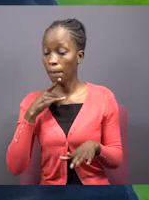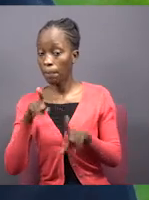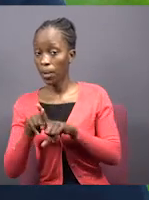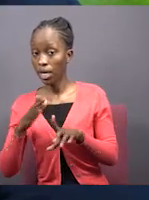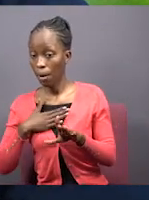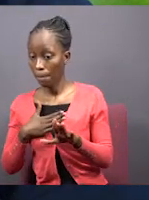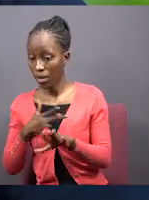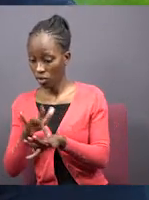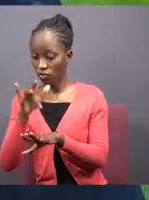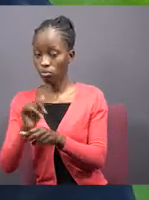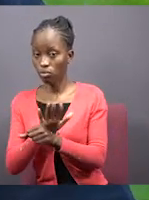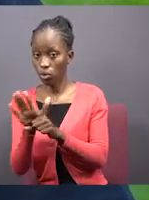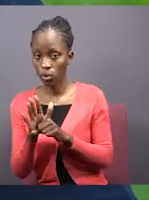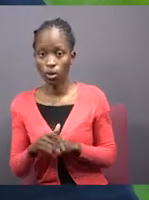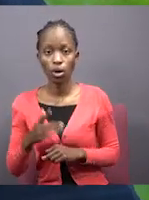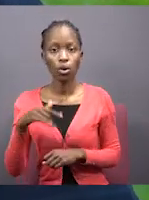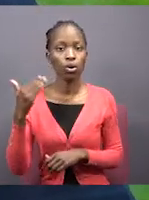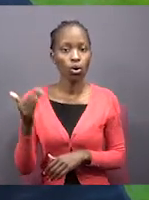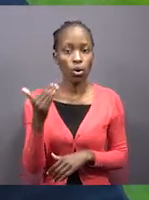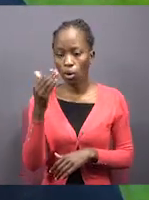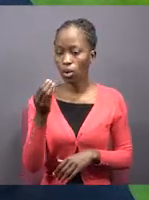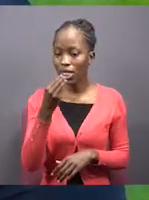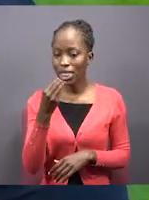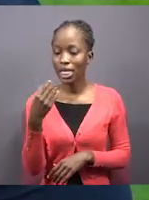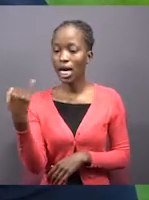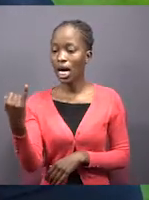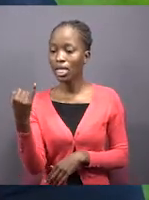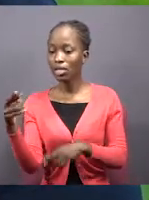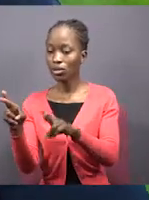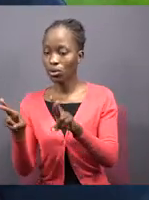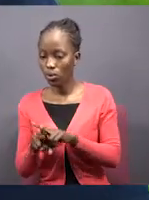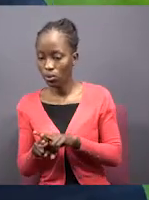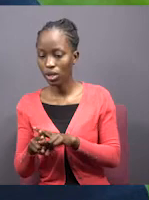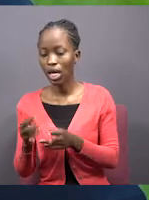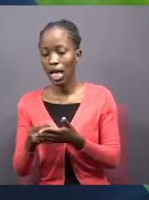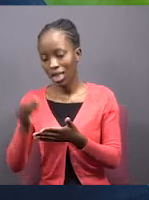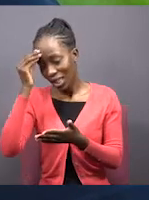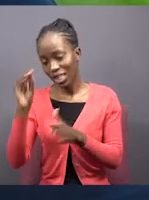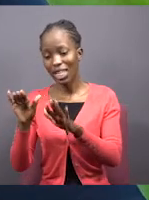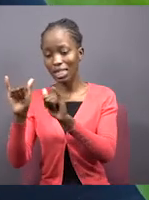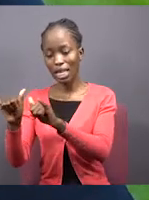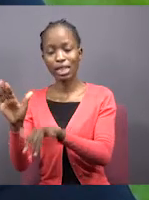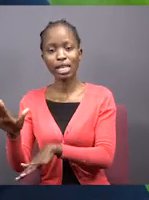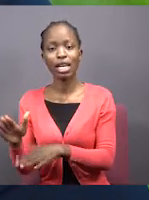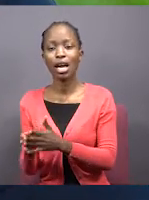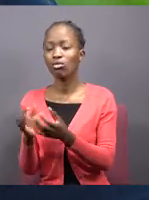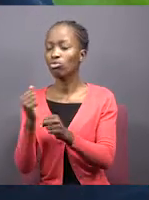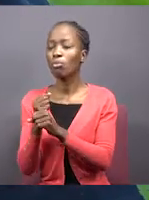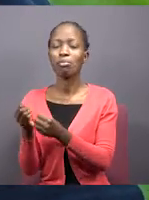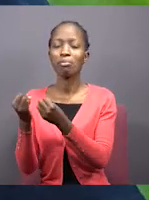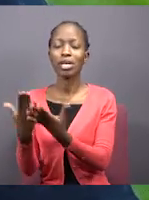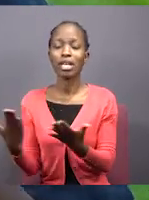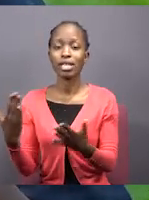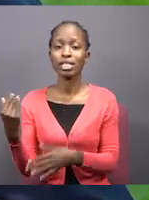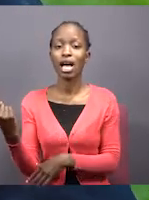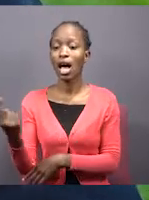rooms, study there, and we used to do many things there. But after getting out of our isolation room, we